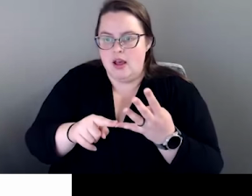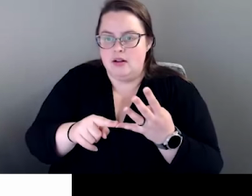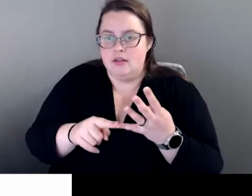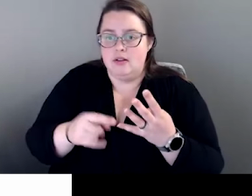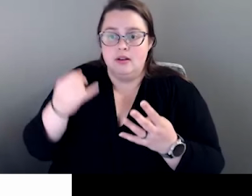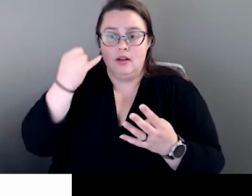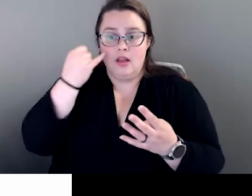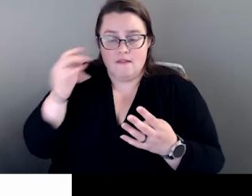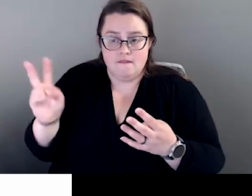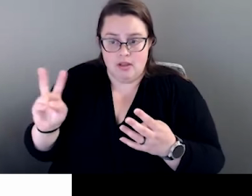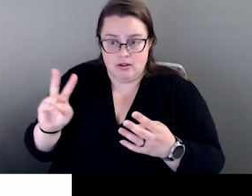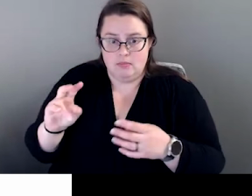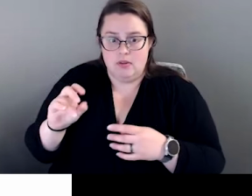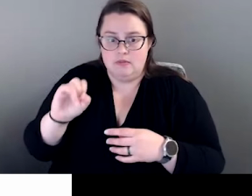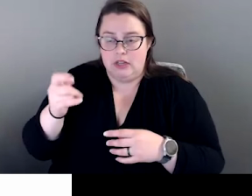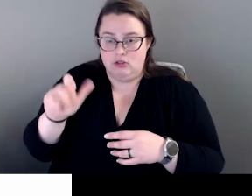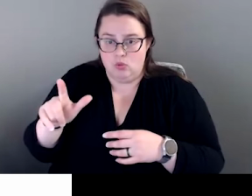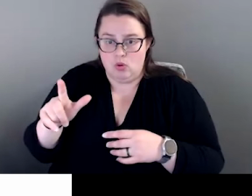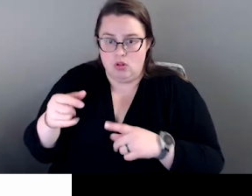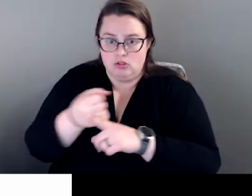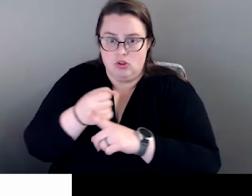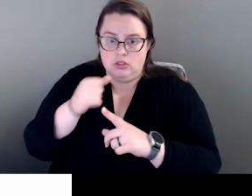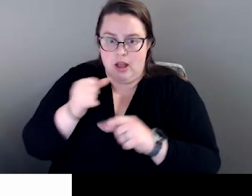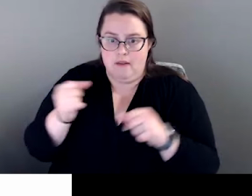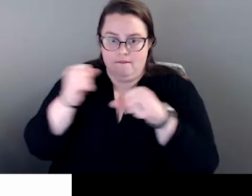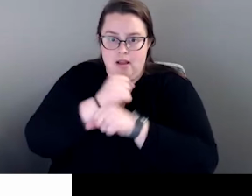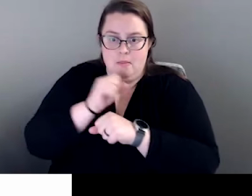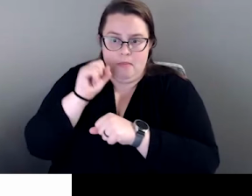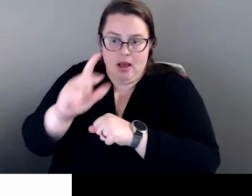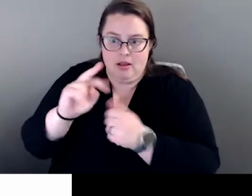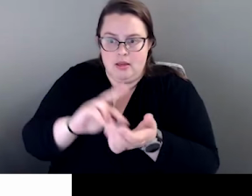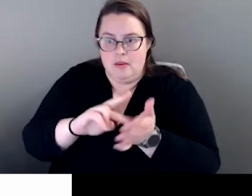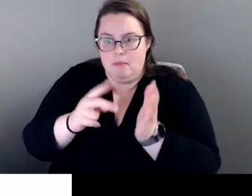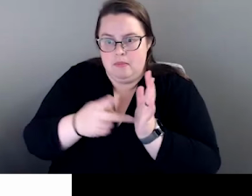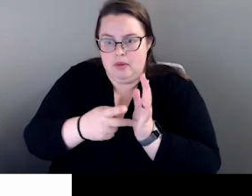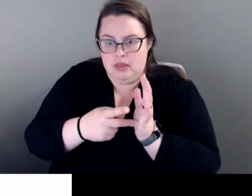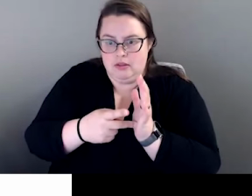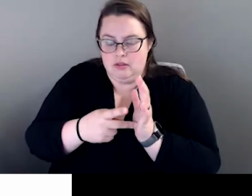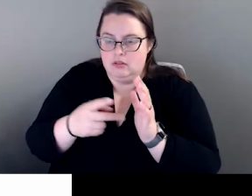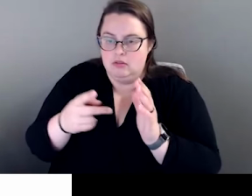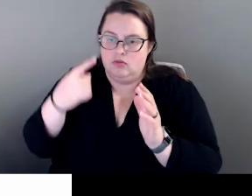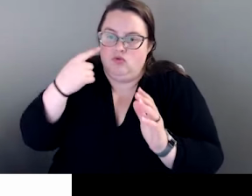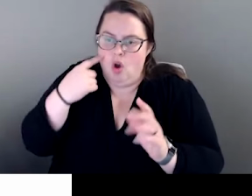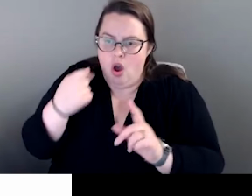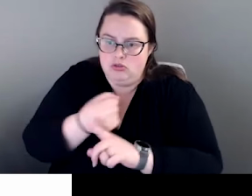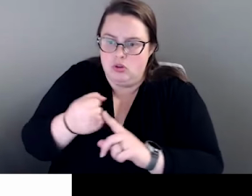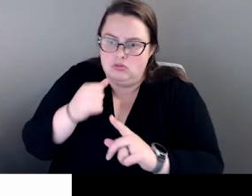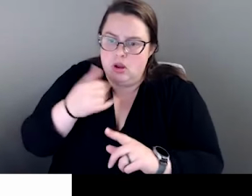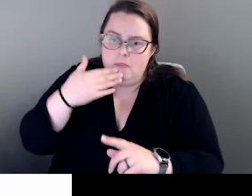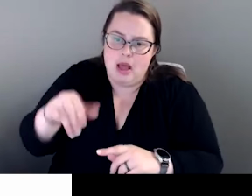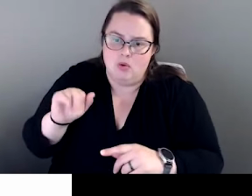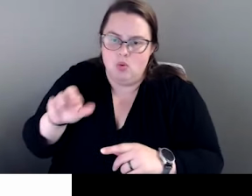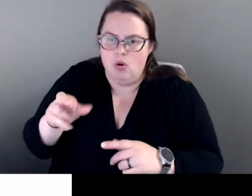victim of sexual assault does not fight back, they must have thought that the assault was not that bad or that they wanted it.